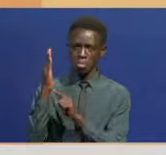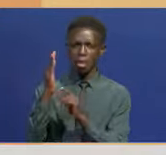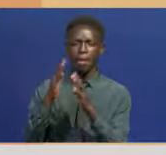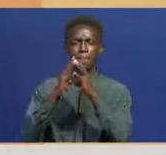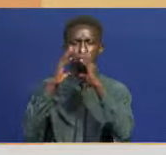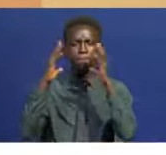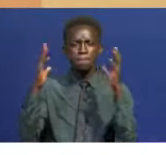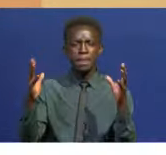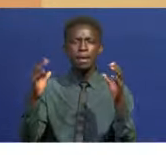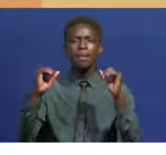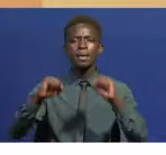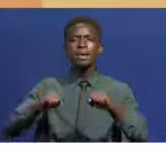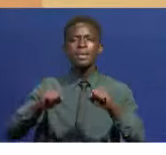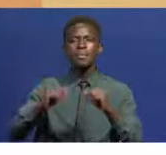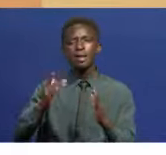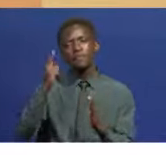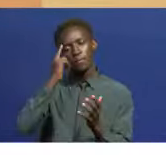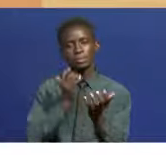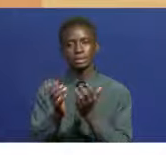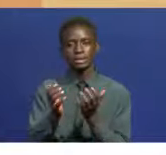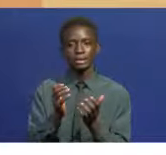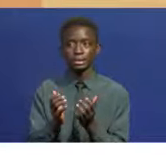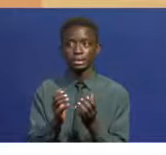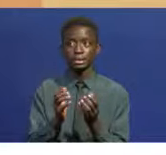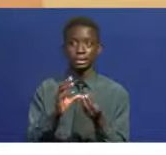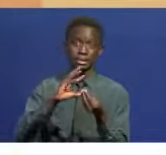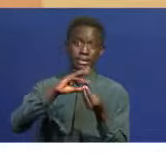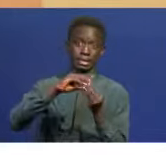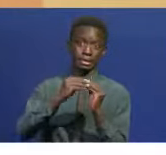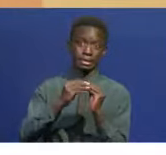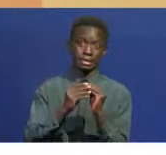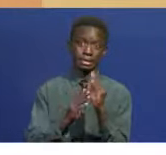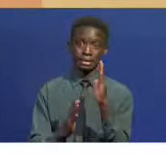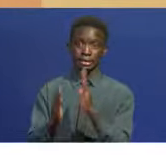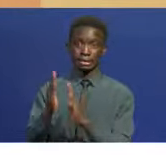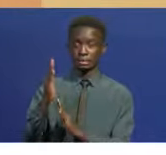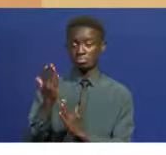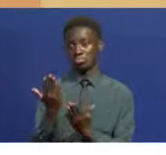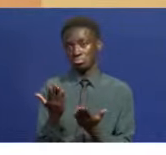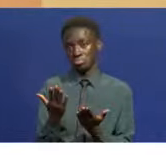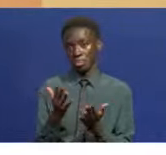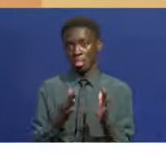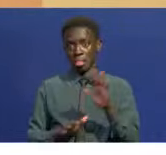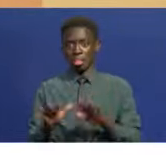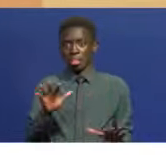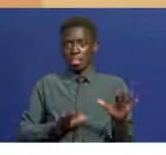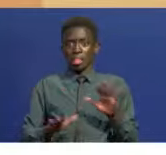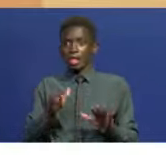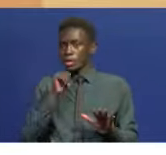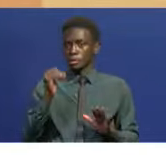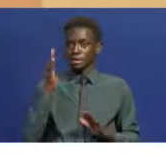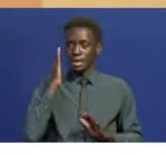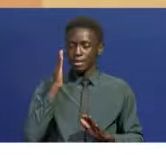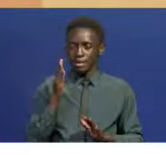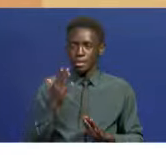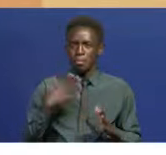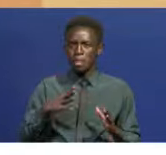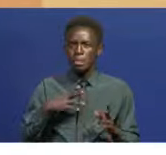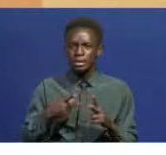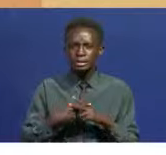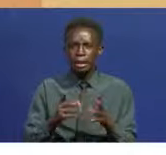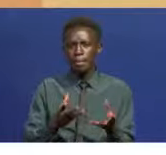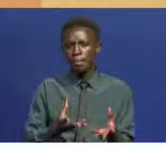country. Yes. By creating insecurity, we come to what my brother said, de-investing. People start going out of here. And if